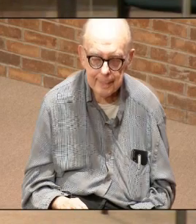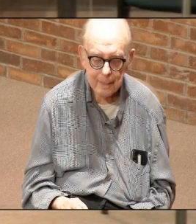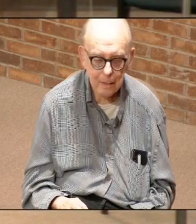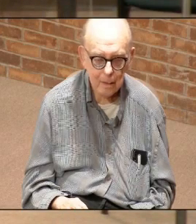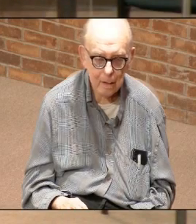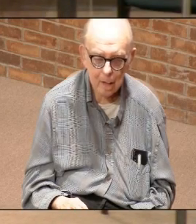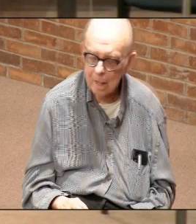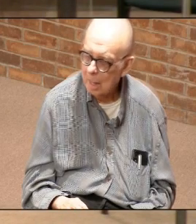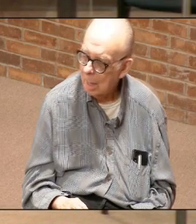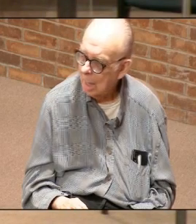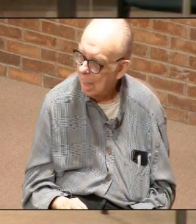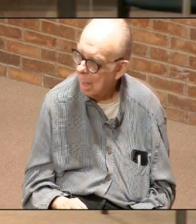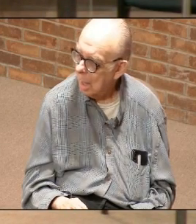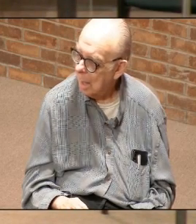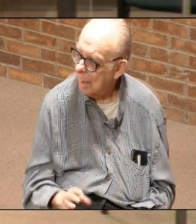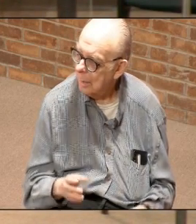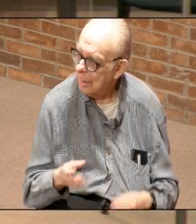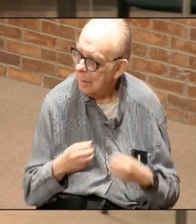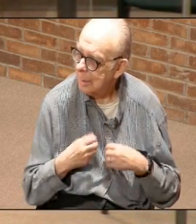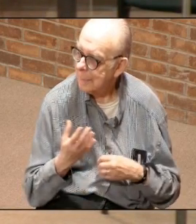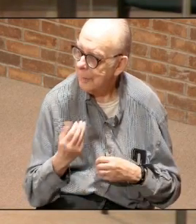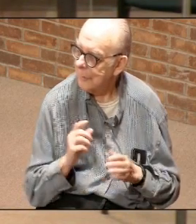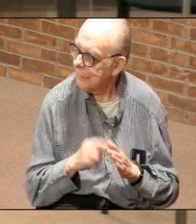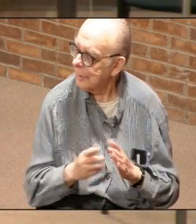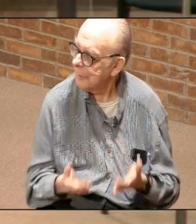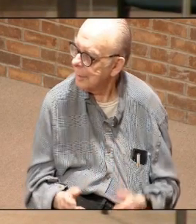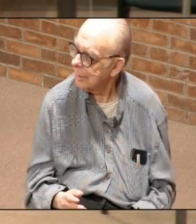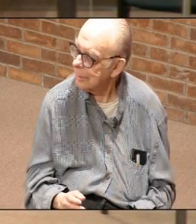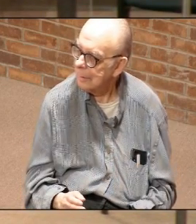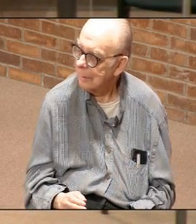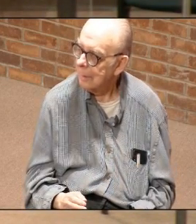Can you guys give me 15 minutes?